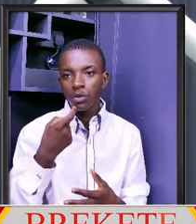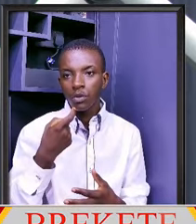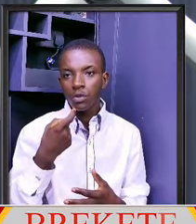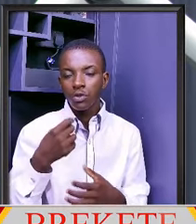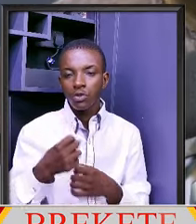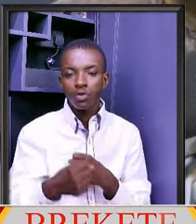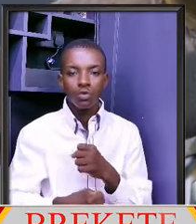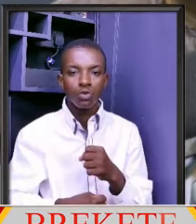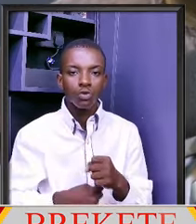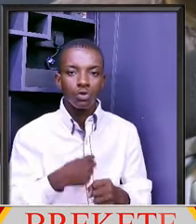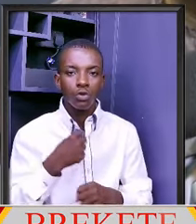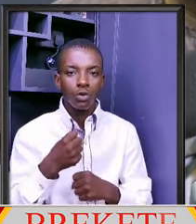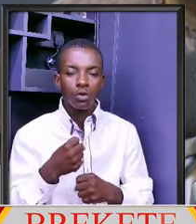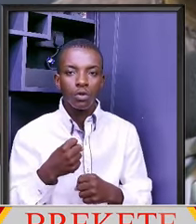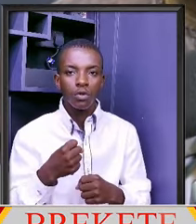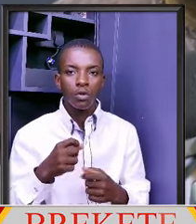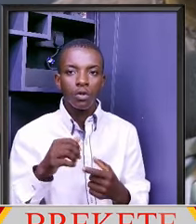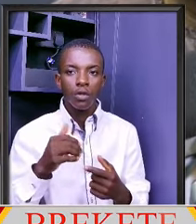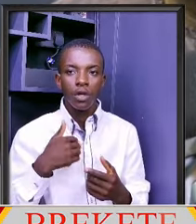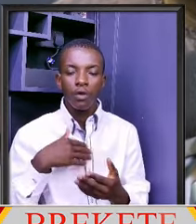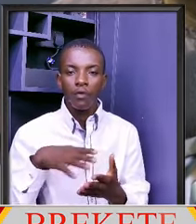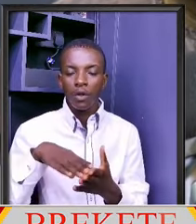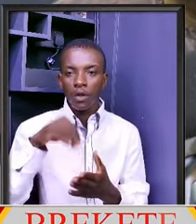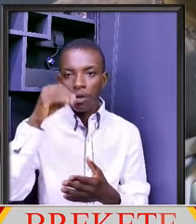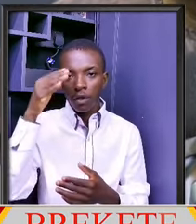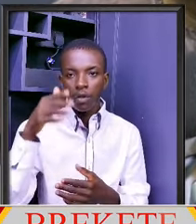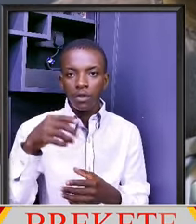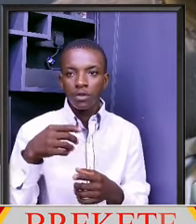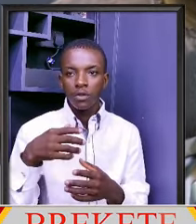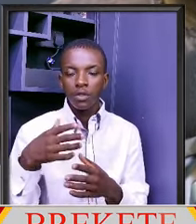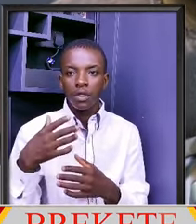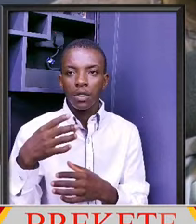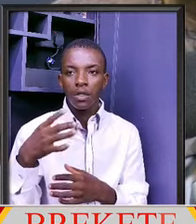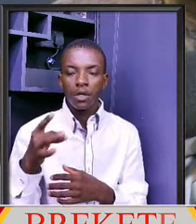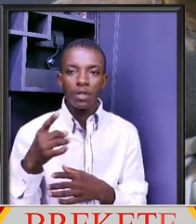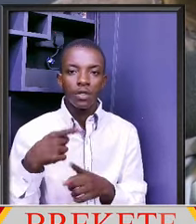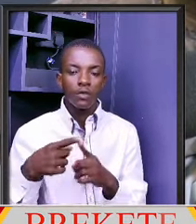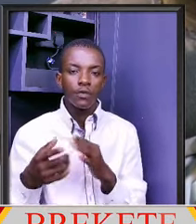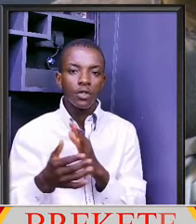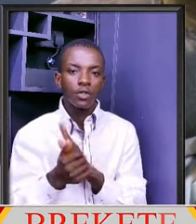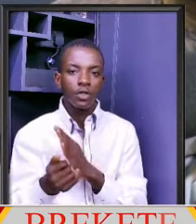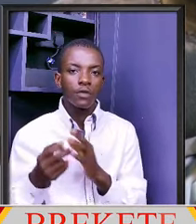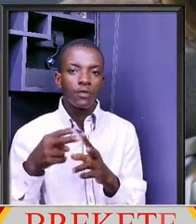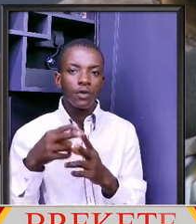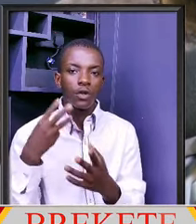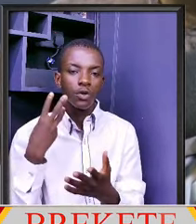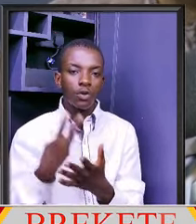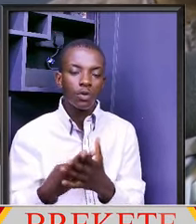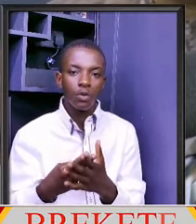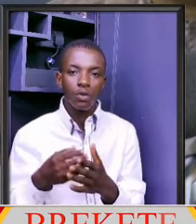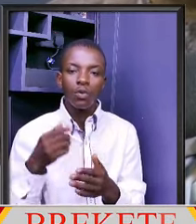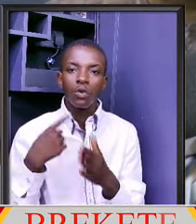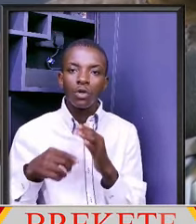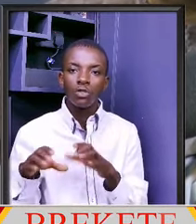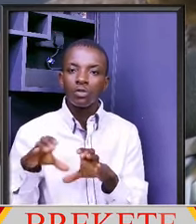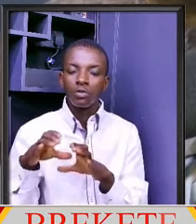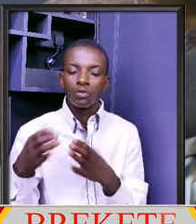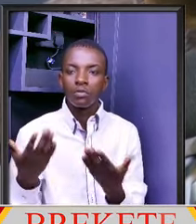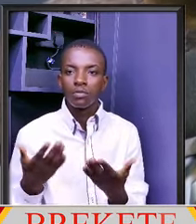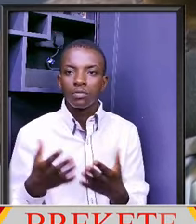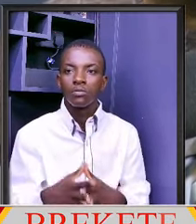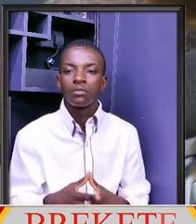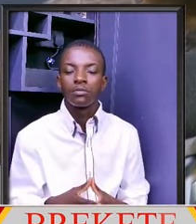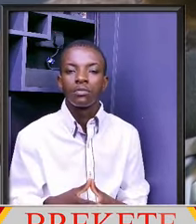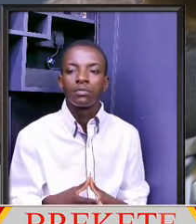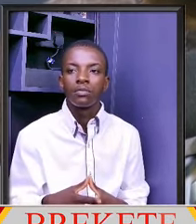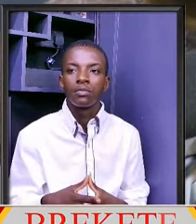who is struggling. He has learned 8 different skills and very good at what he does. As he